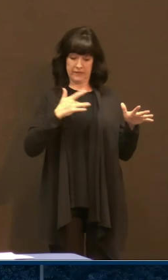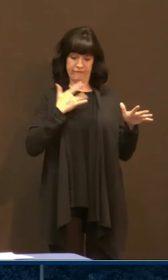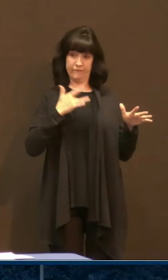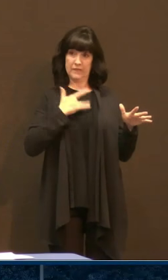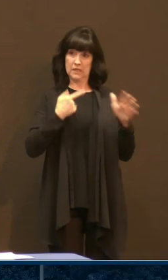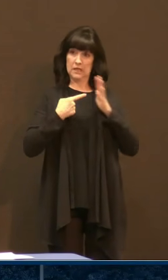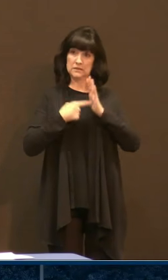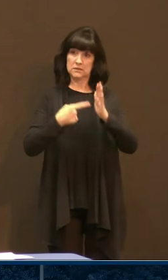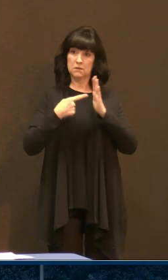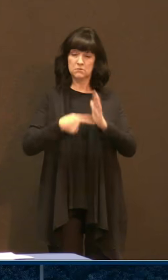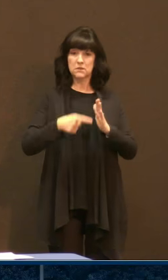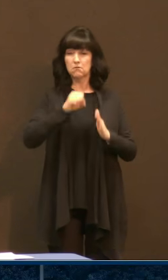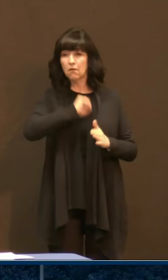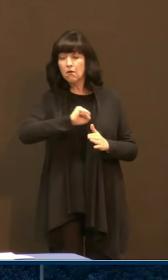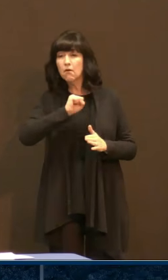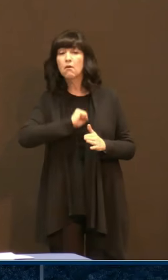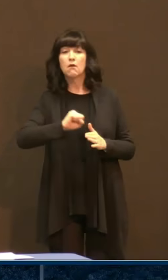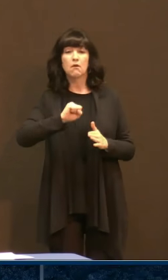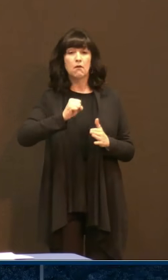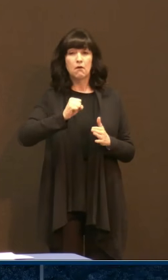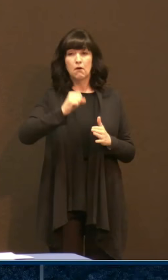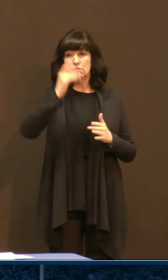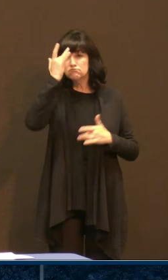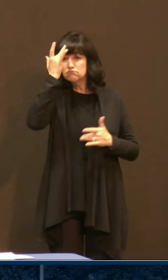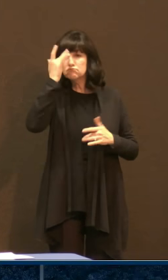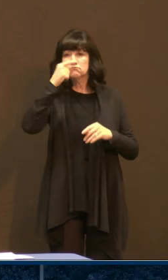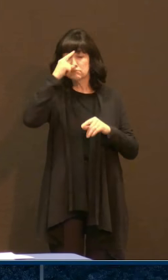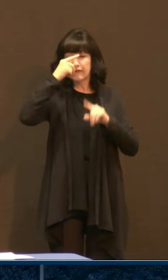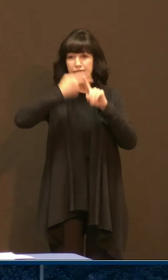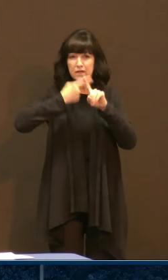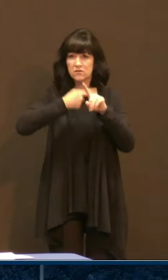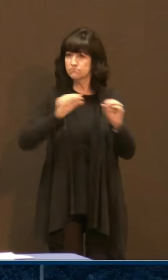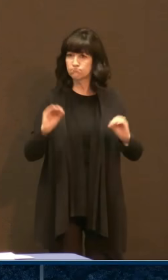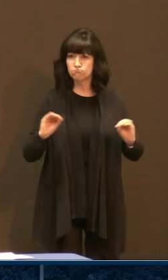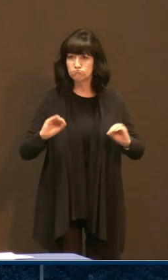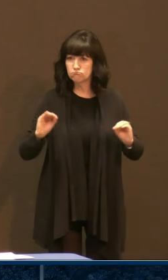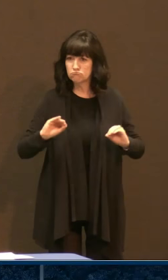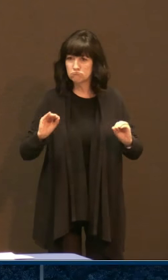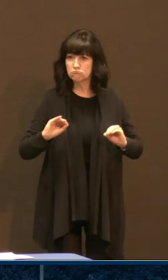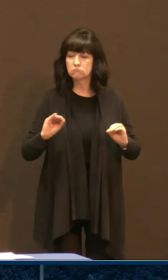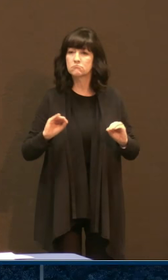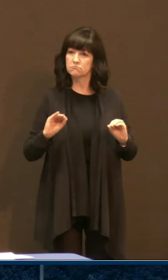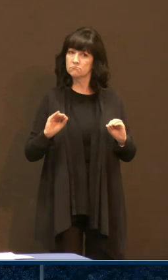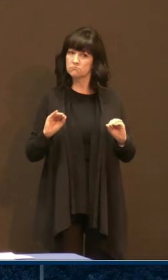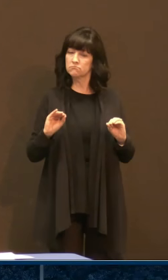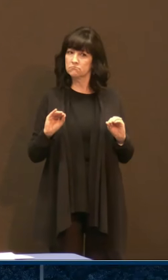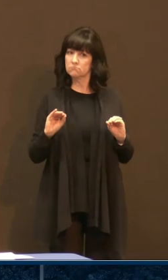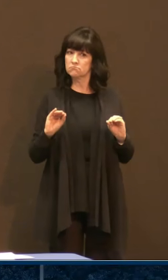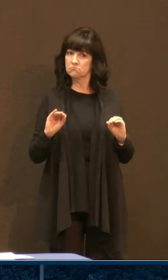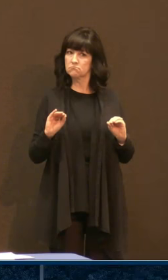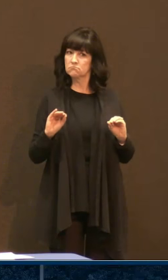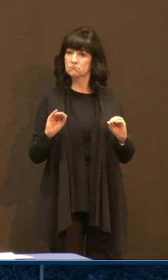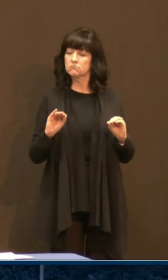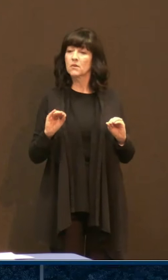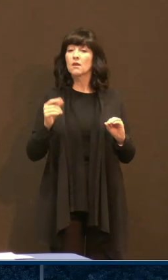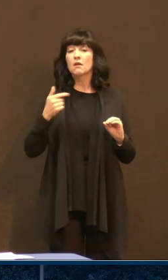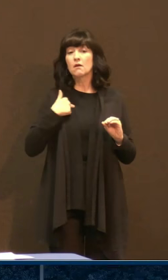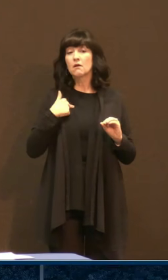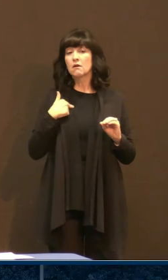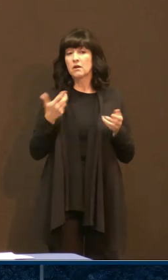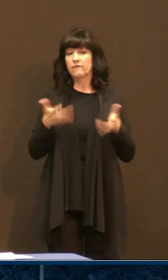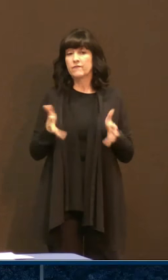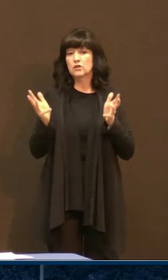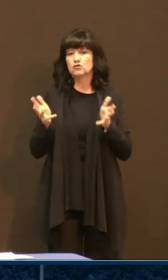than we ever imagined. I had the opportunity to speak with the CDC director,